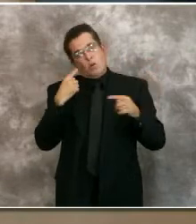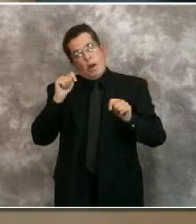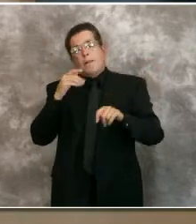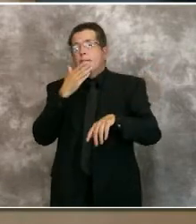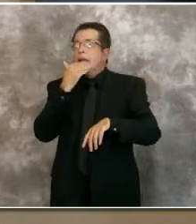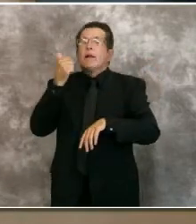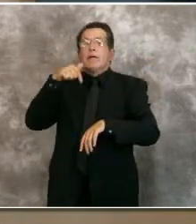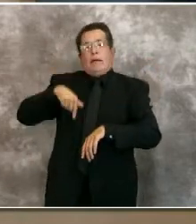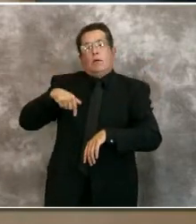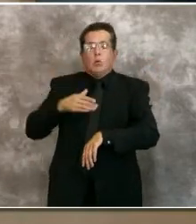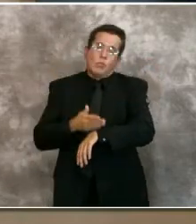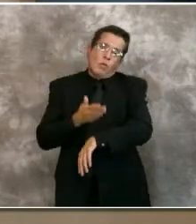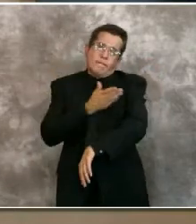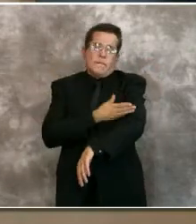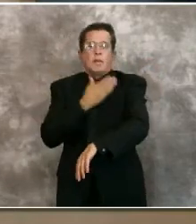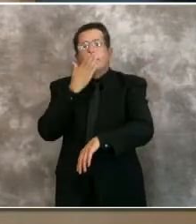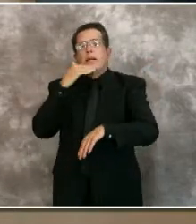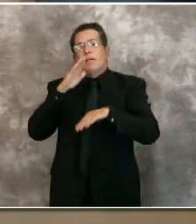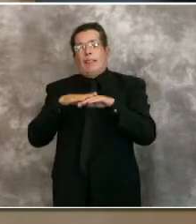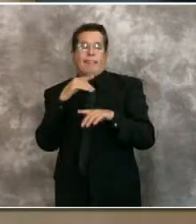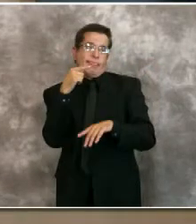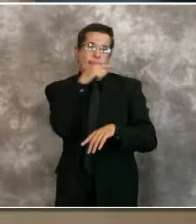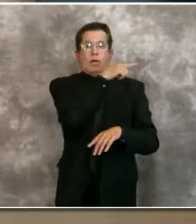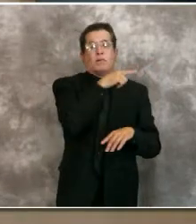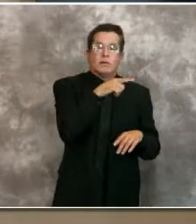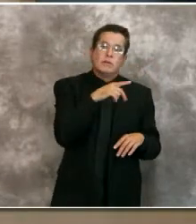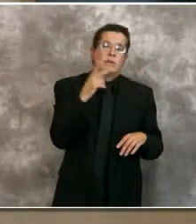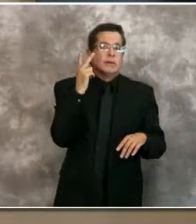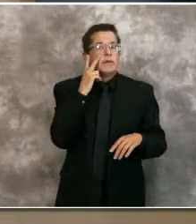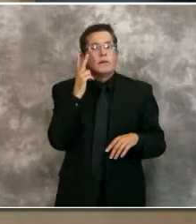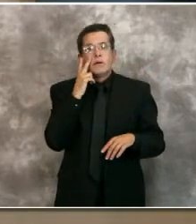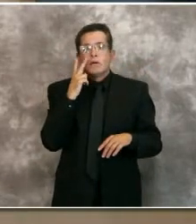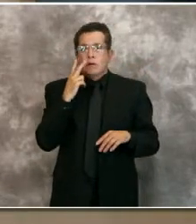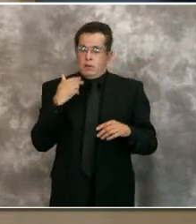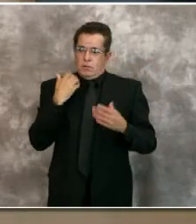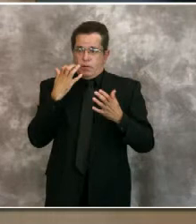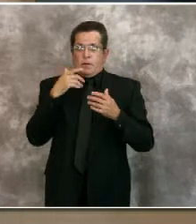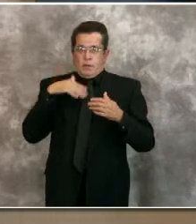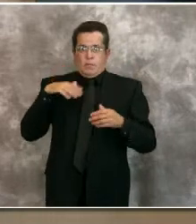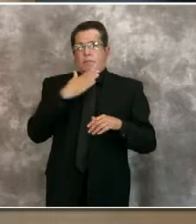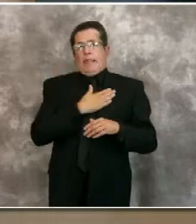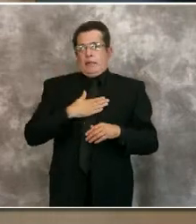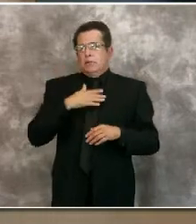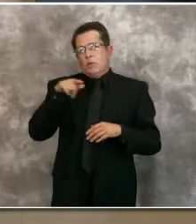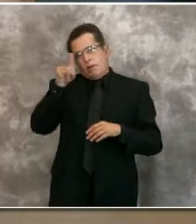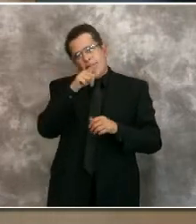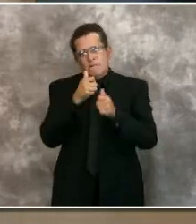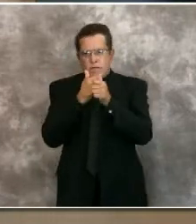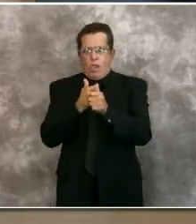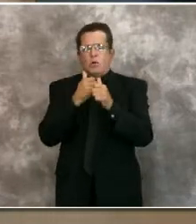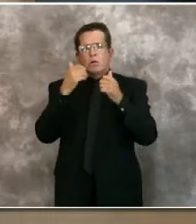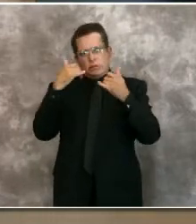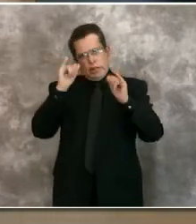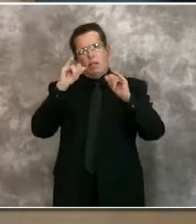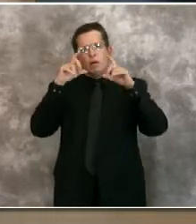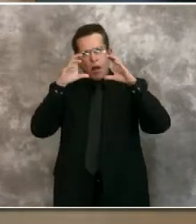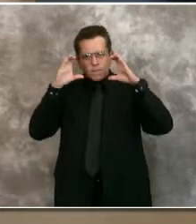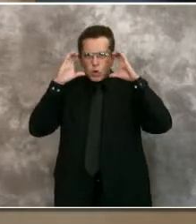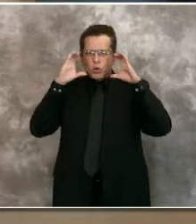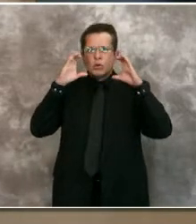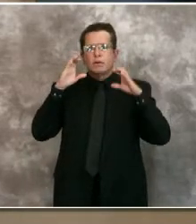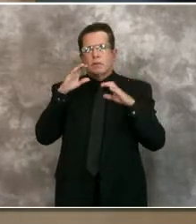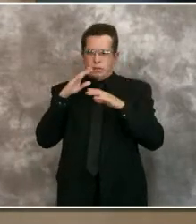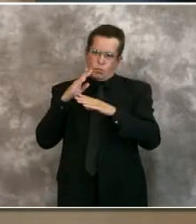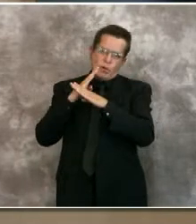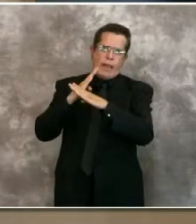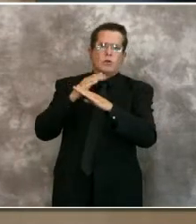more responsibly than some of those other places did. And so that is what calls on us to really adhere to the face coverings, the physical distancing,